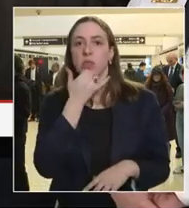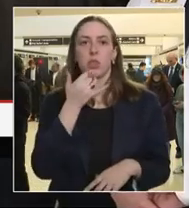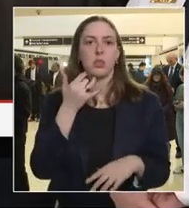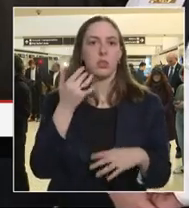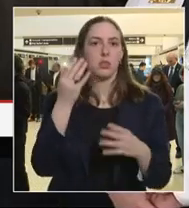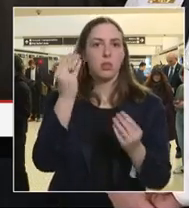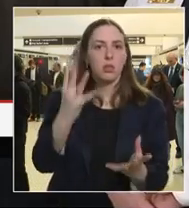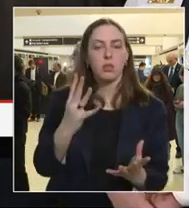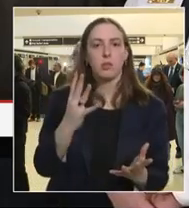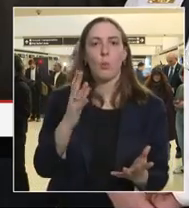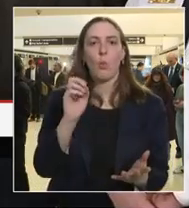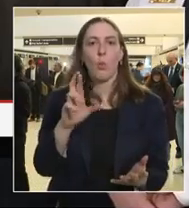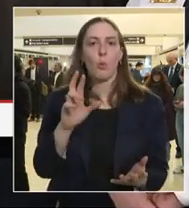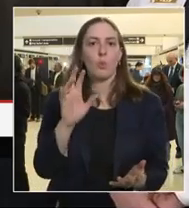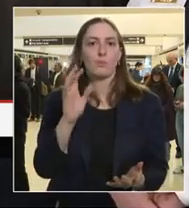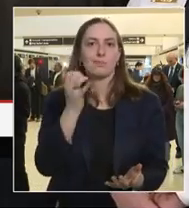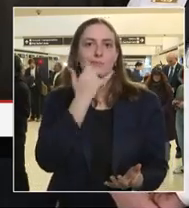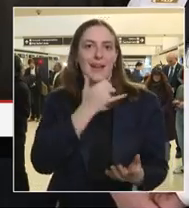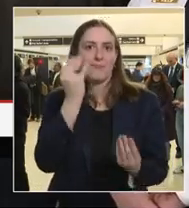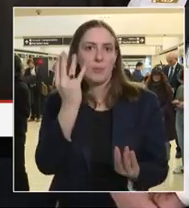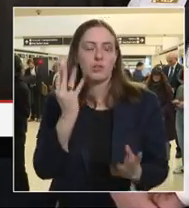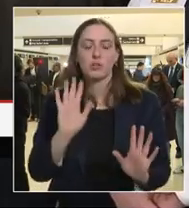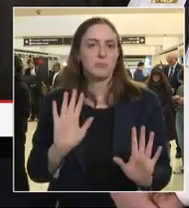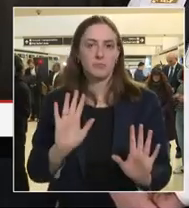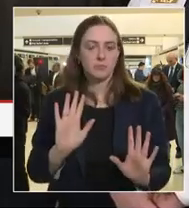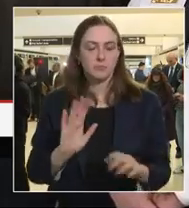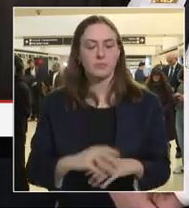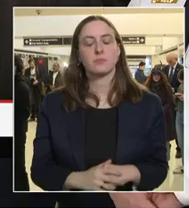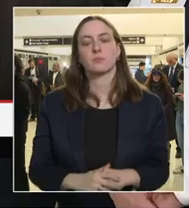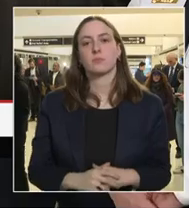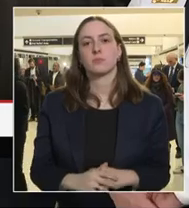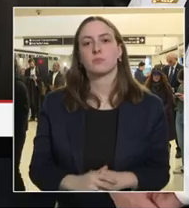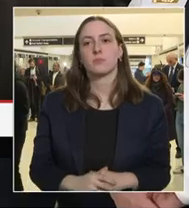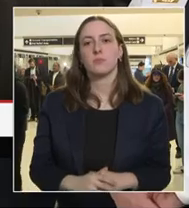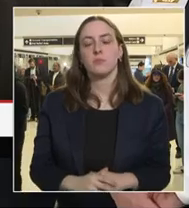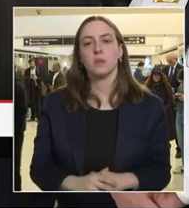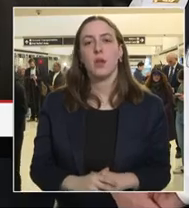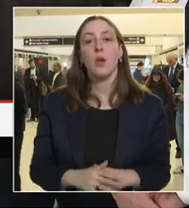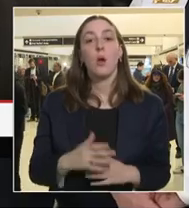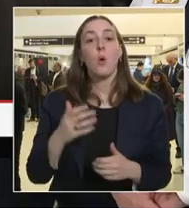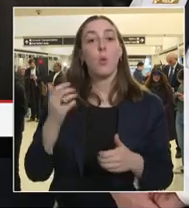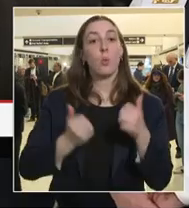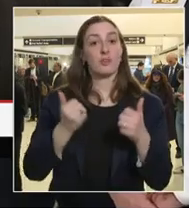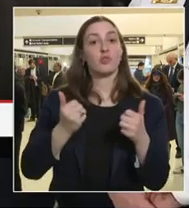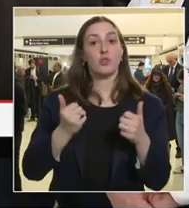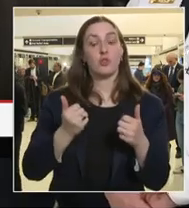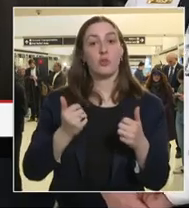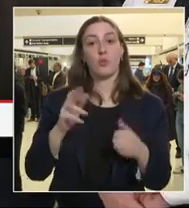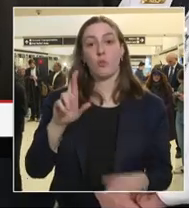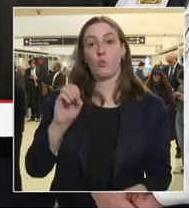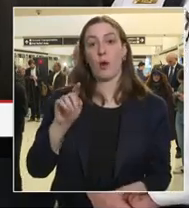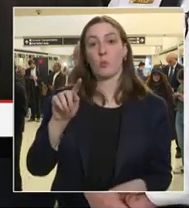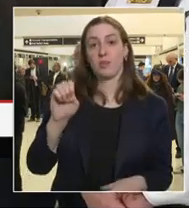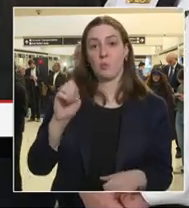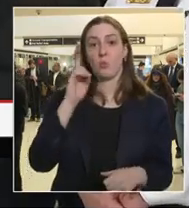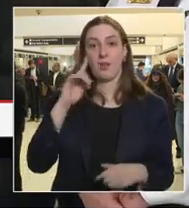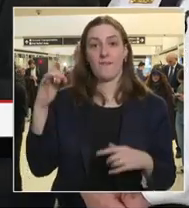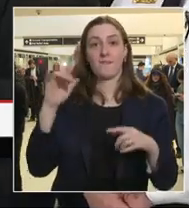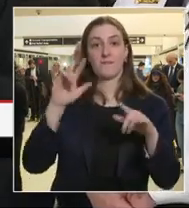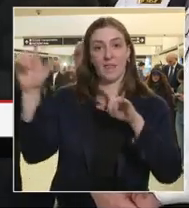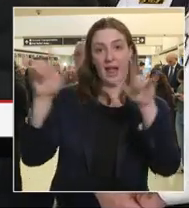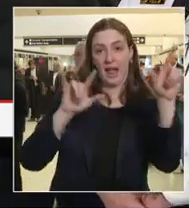provide an answer or inaccurate information on what routes will be flown out of DCA. Last